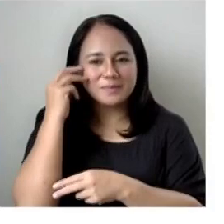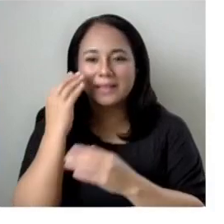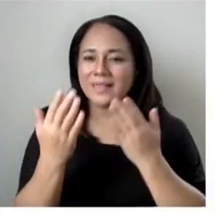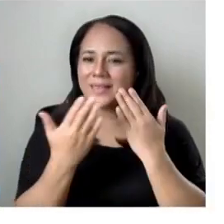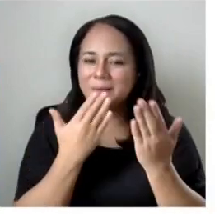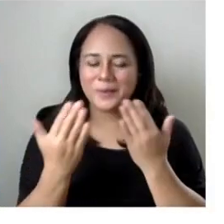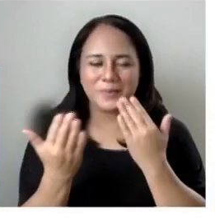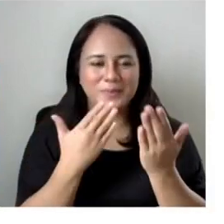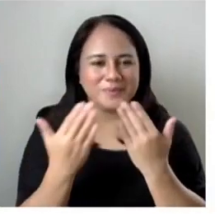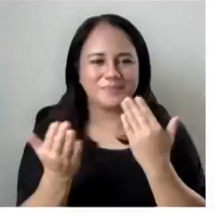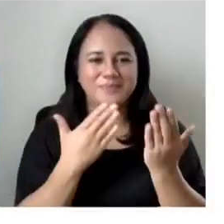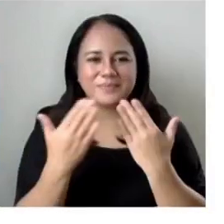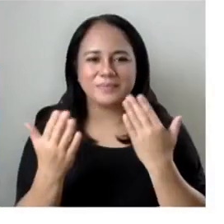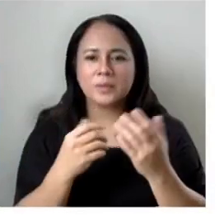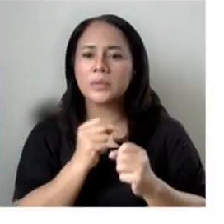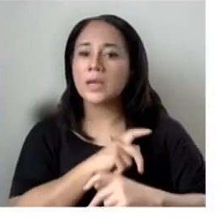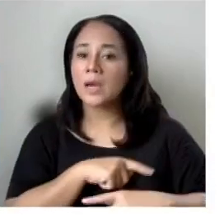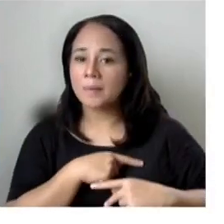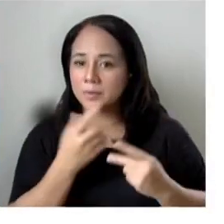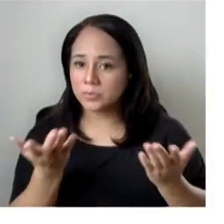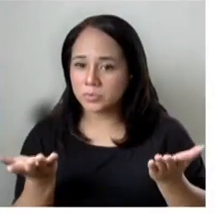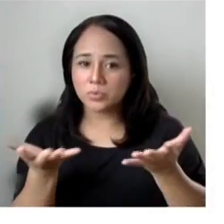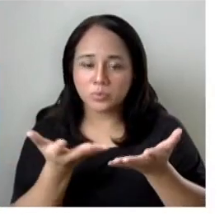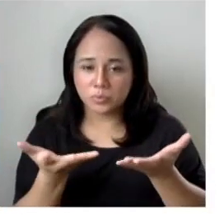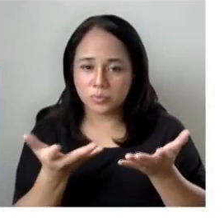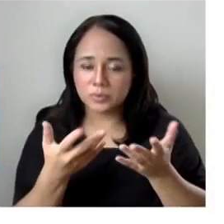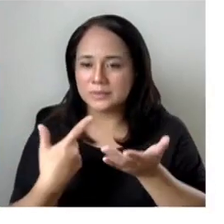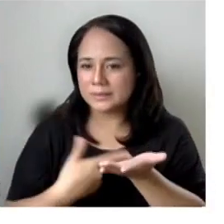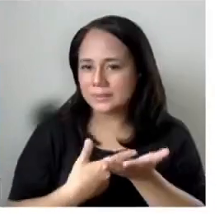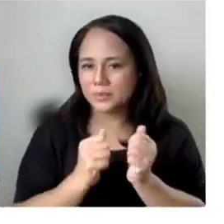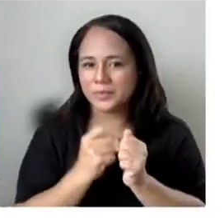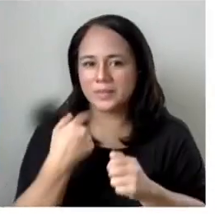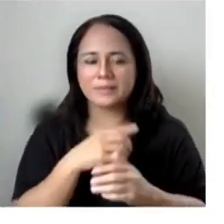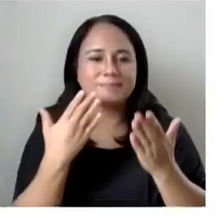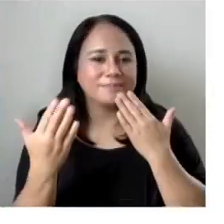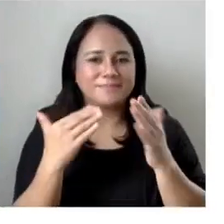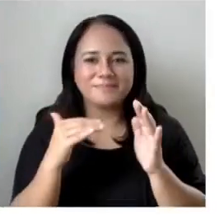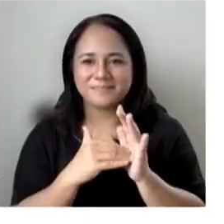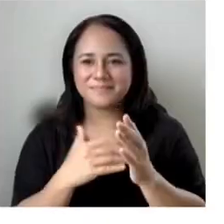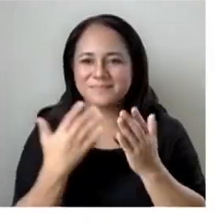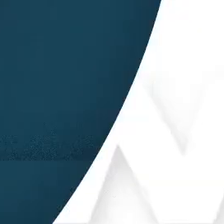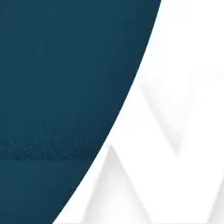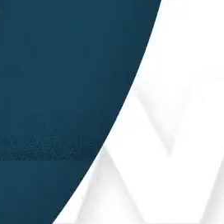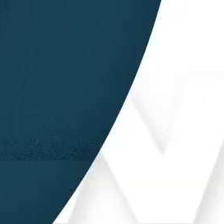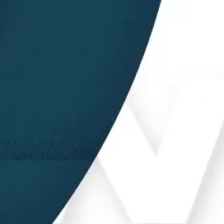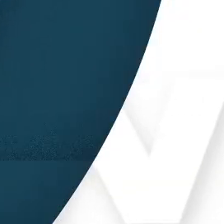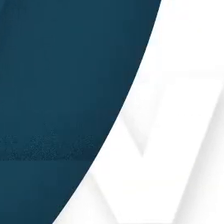Really appreciate you having this conversation with us. Thanks again. Thank you for having me.